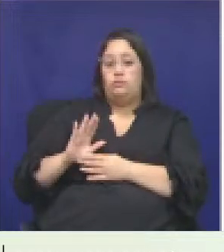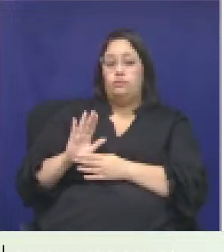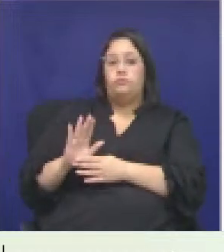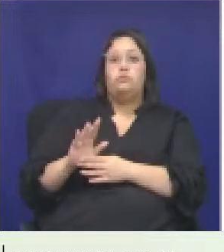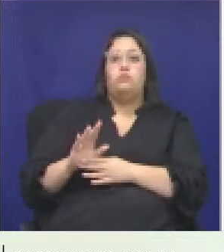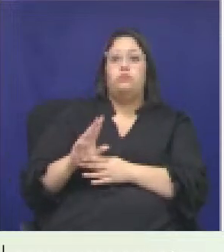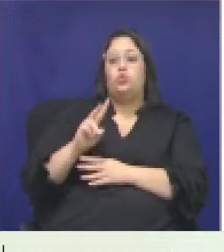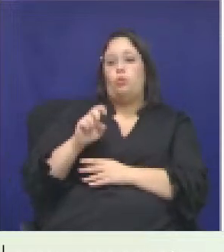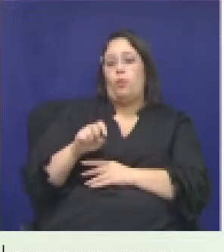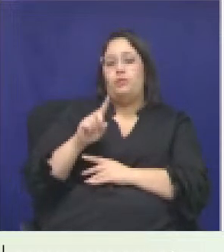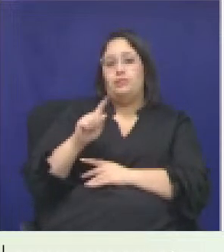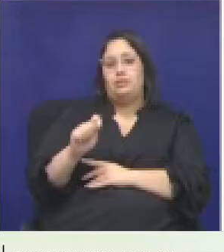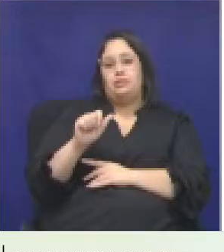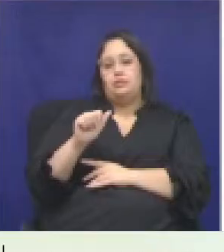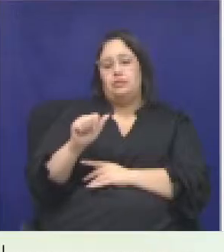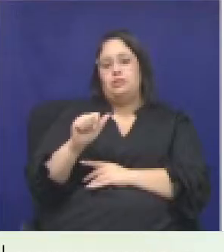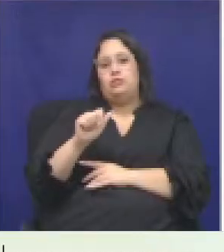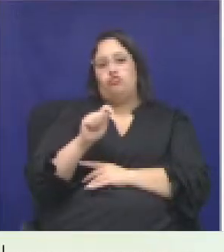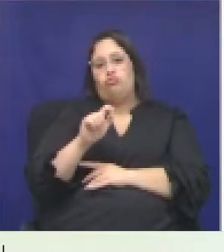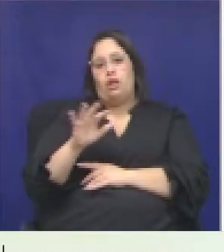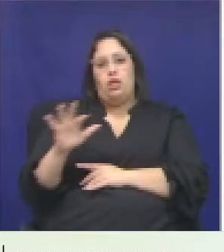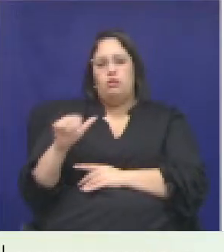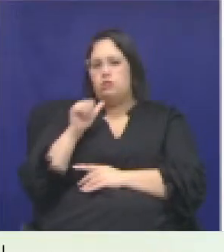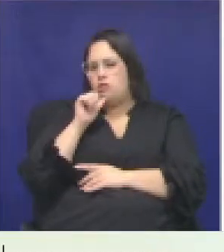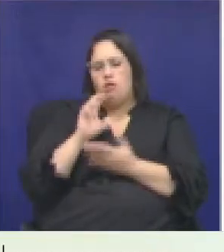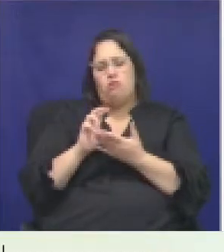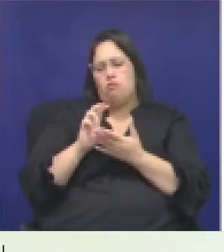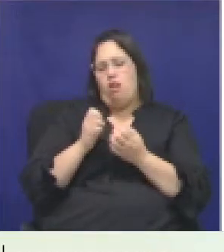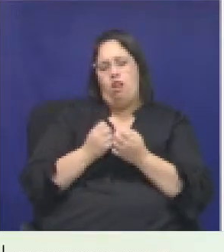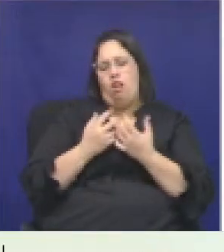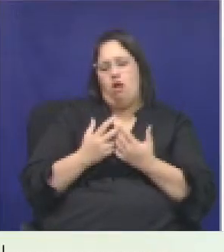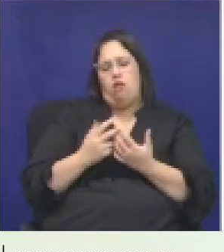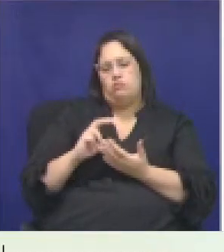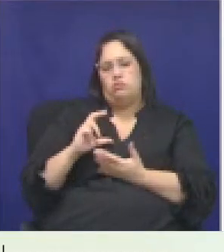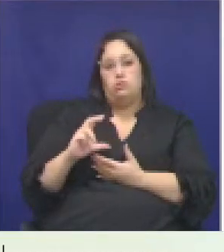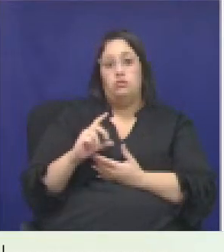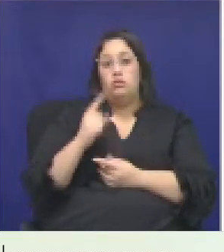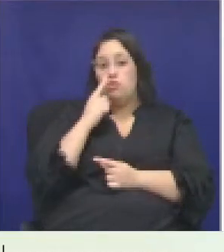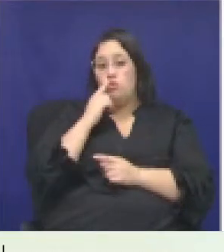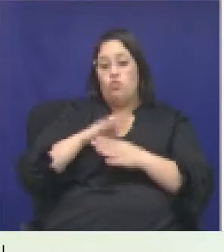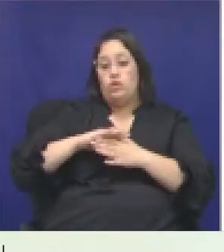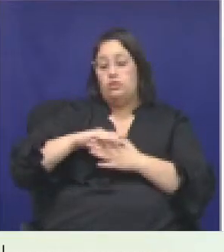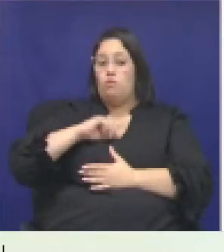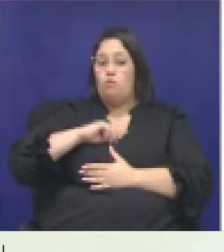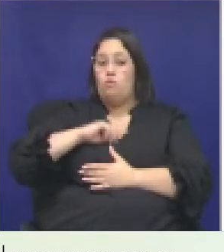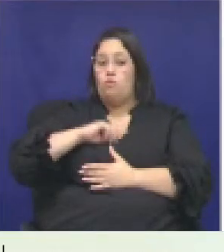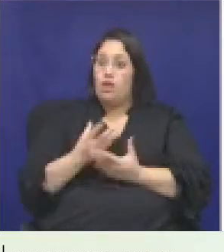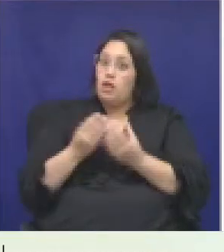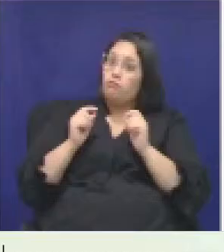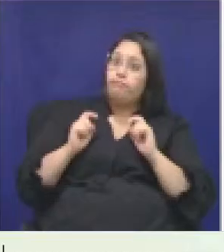a 2.6 trillion rand budget is not a lot of money. The only reason we do not get there is because we refuse to